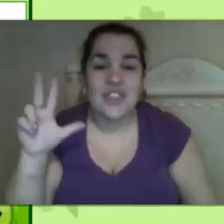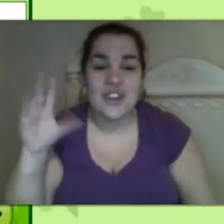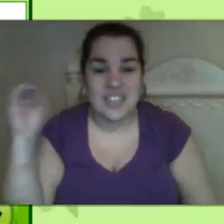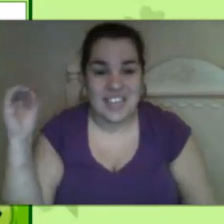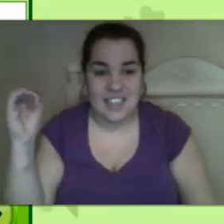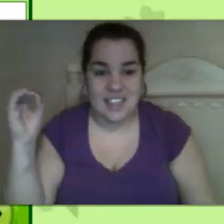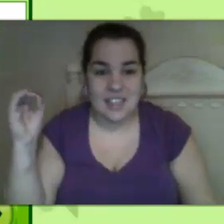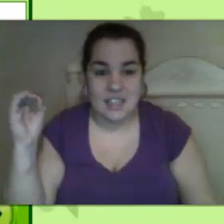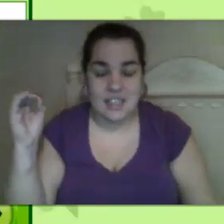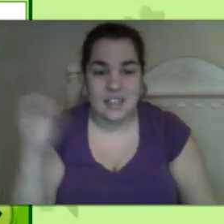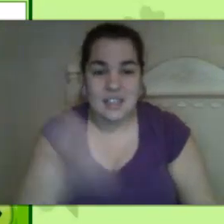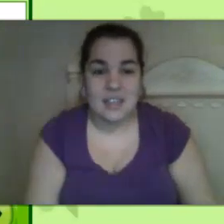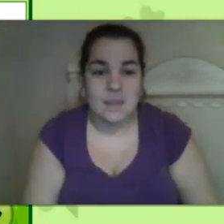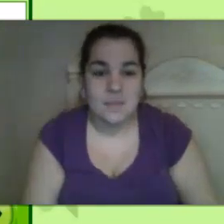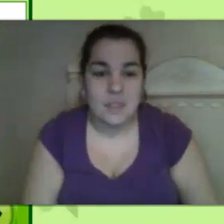March 30th.